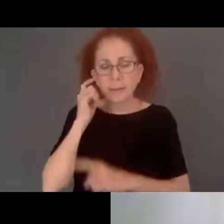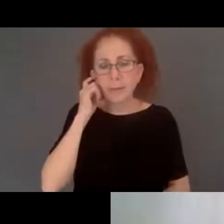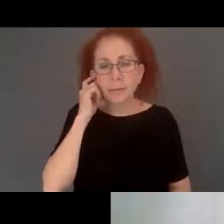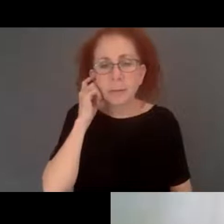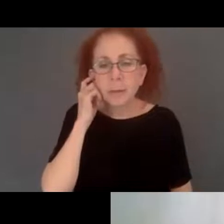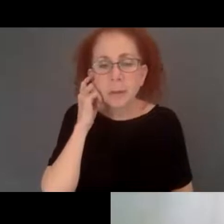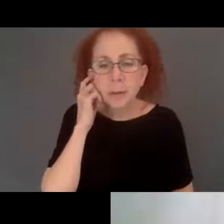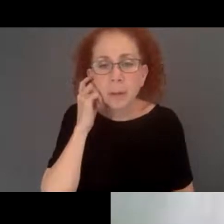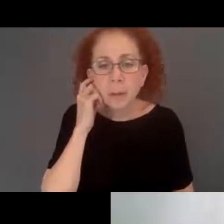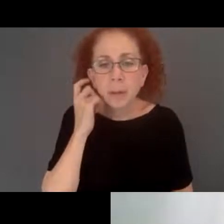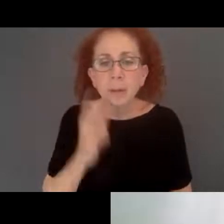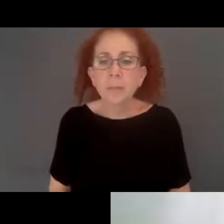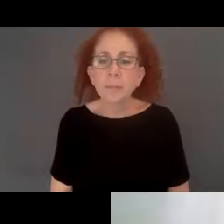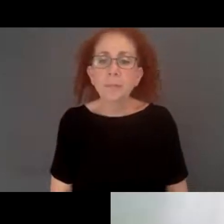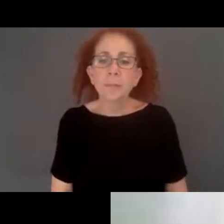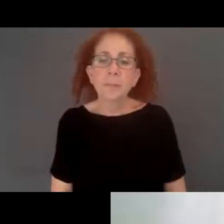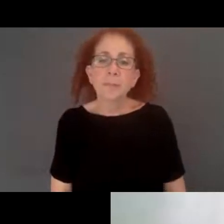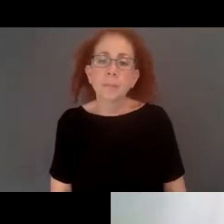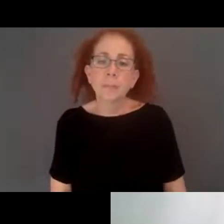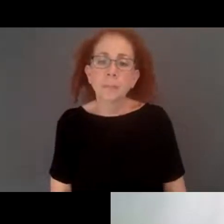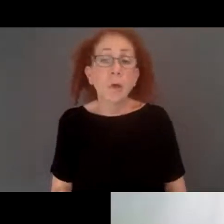Remember the vaccines we